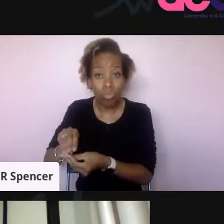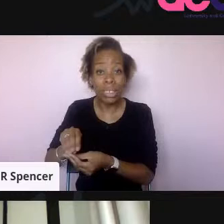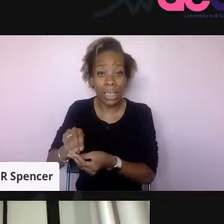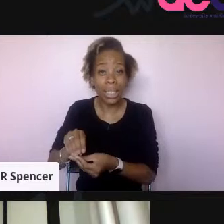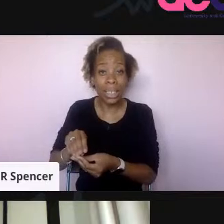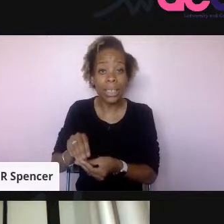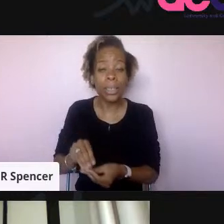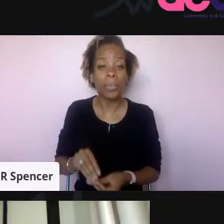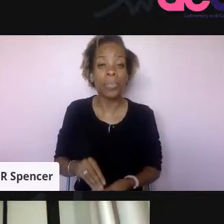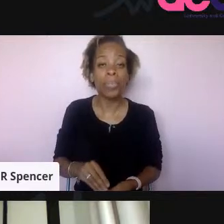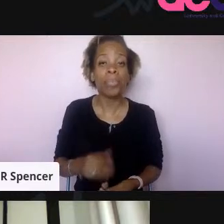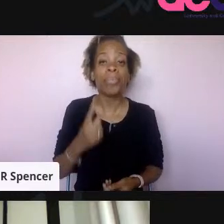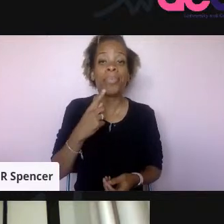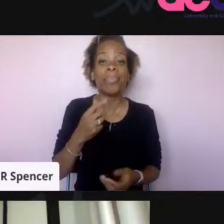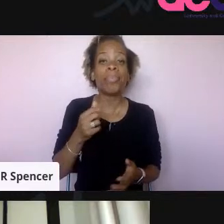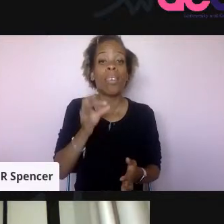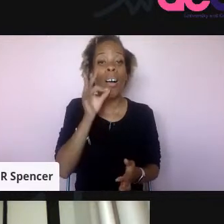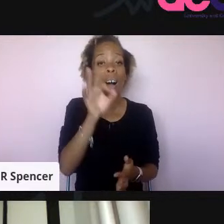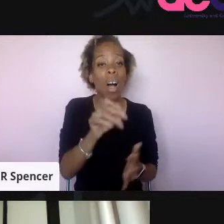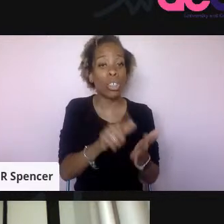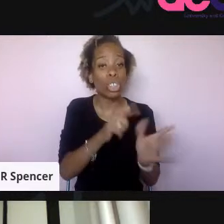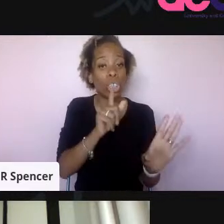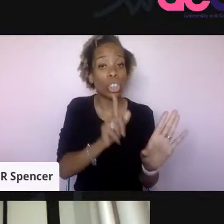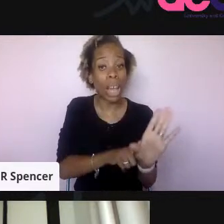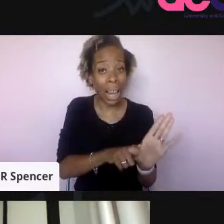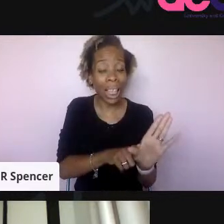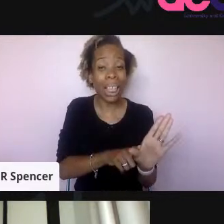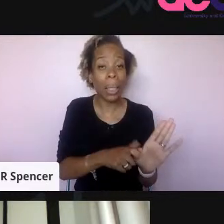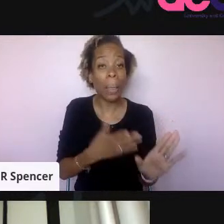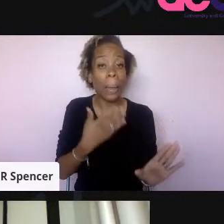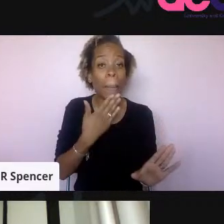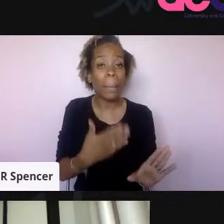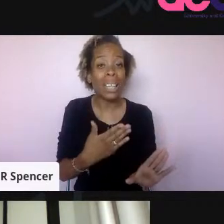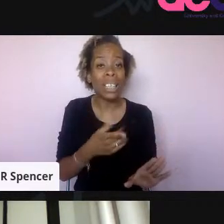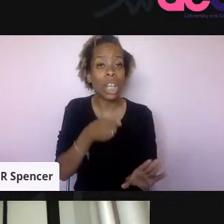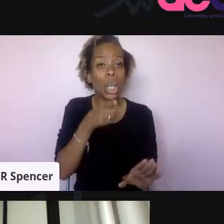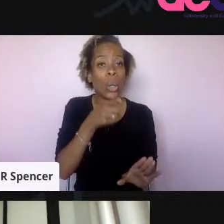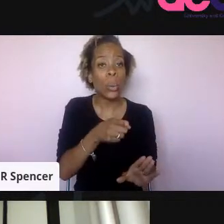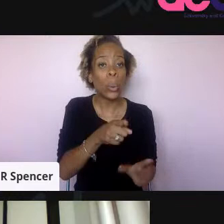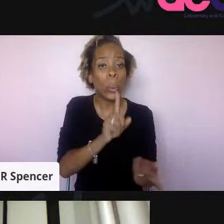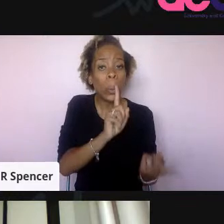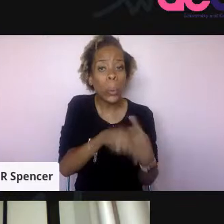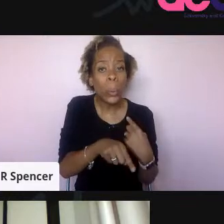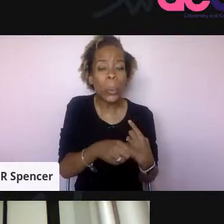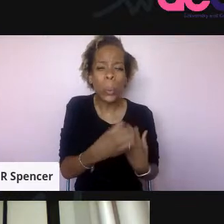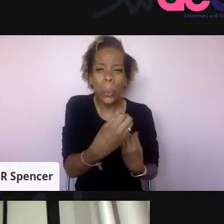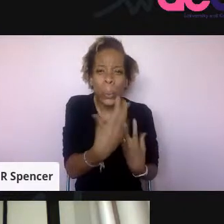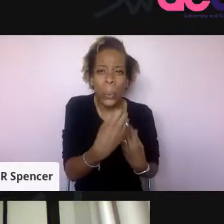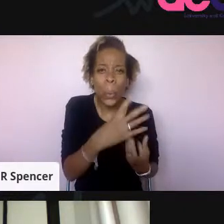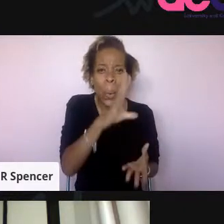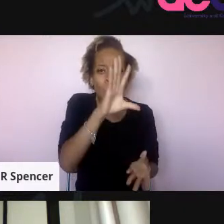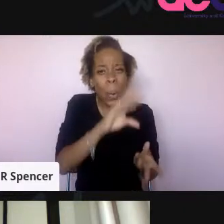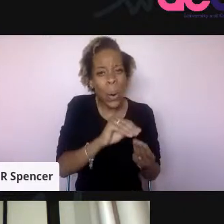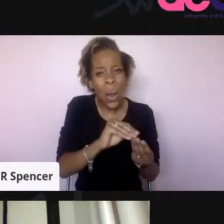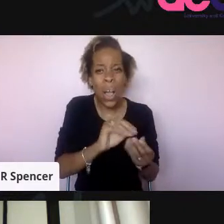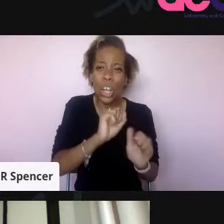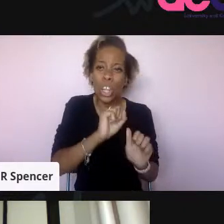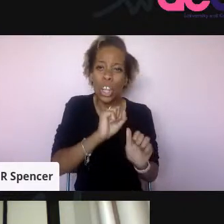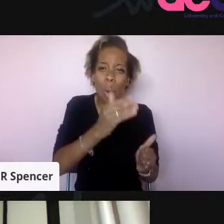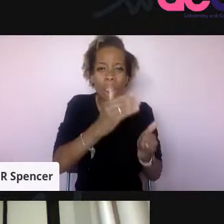Perhaps if I start with you, Jenny, and we sort of just go round and sort of a final thought from each of